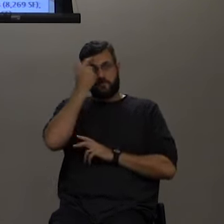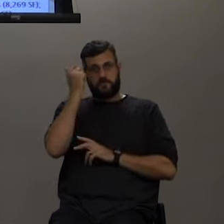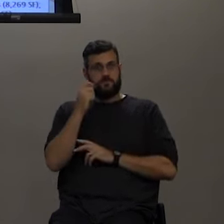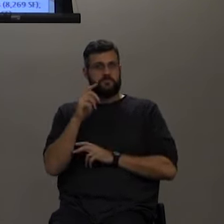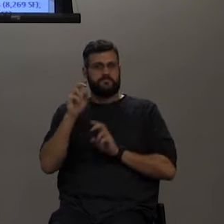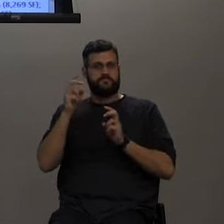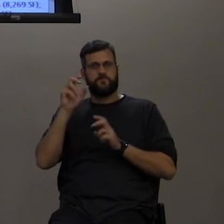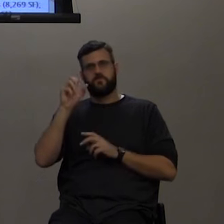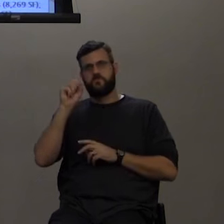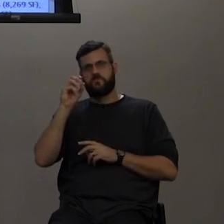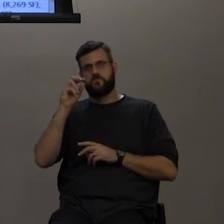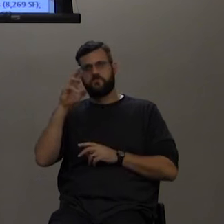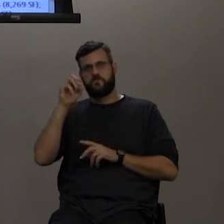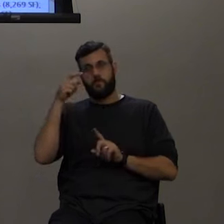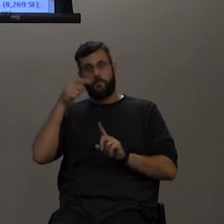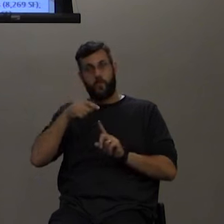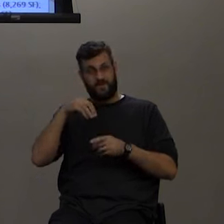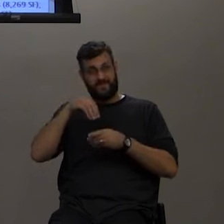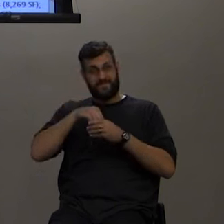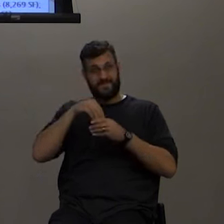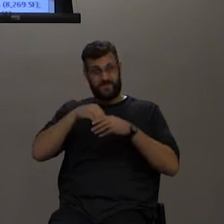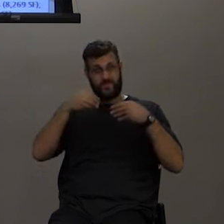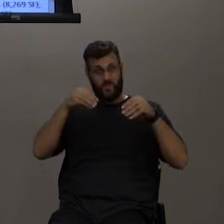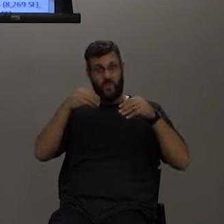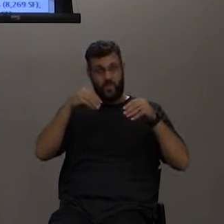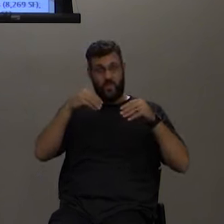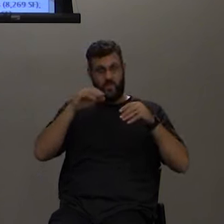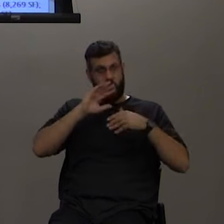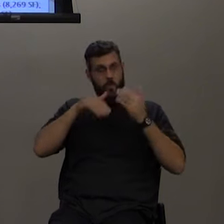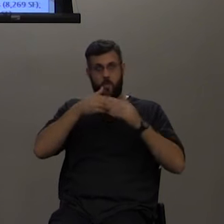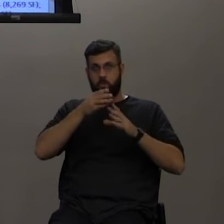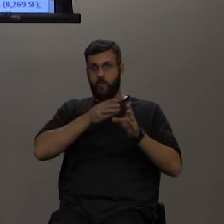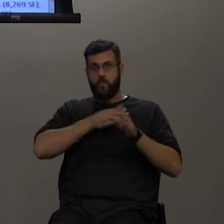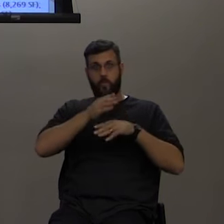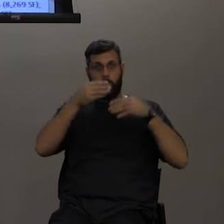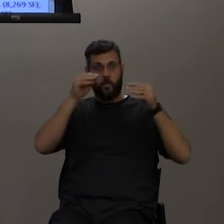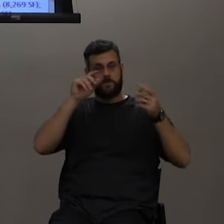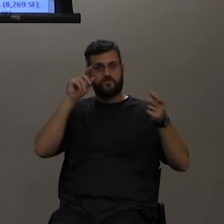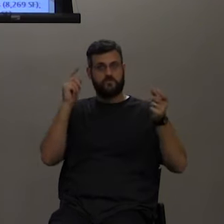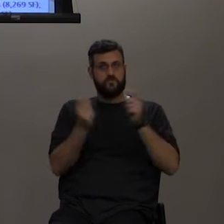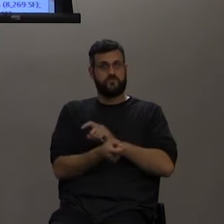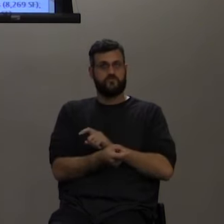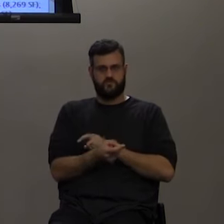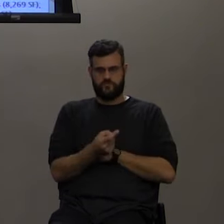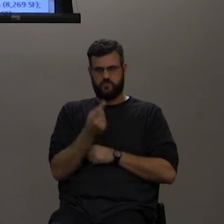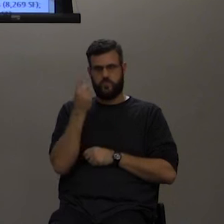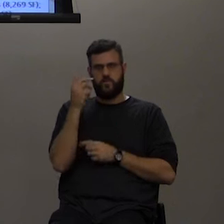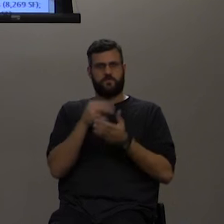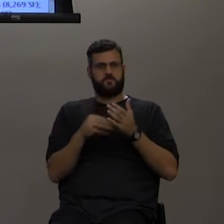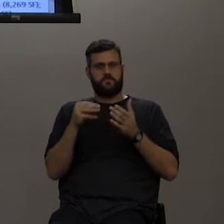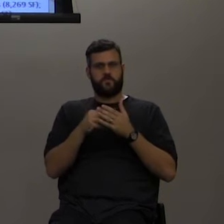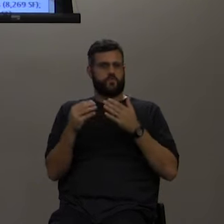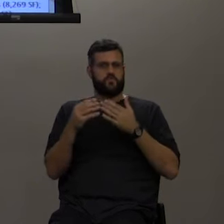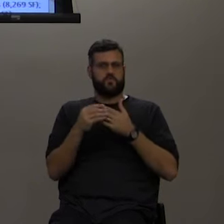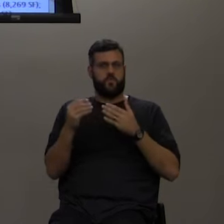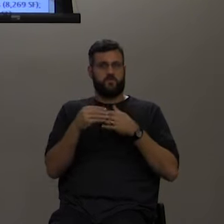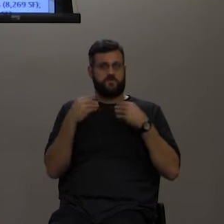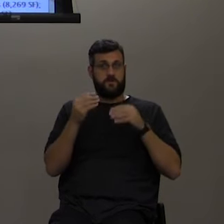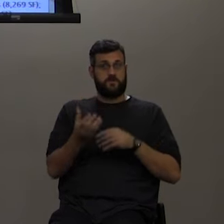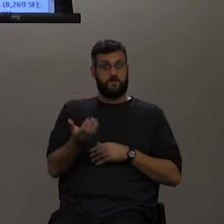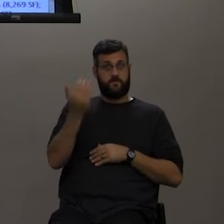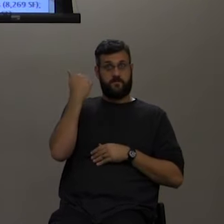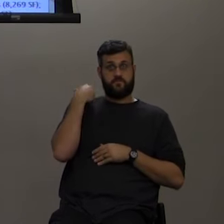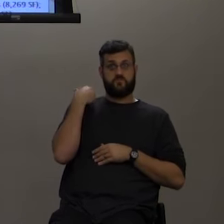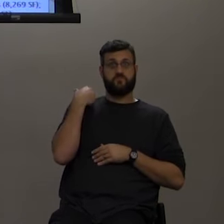source point sales in stores, that whole market has changed. And so when what $1 million of sales in the past may